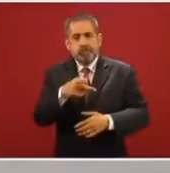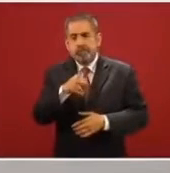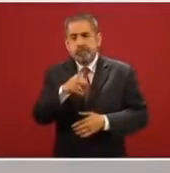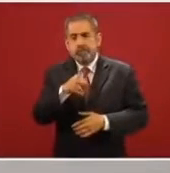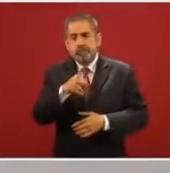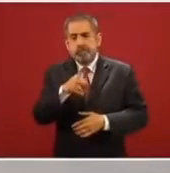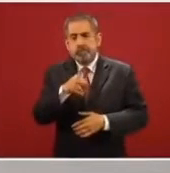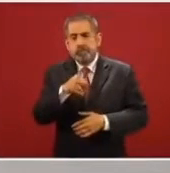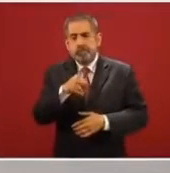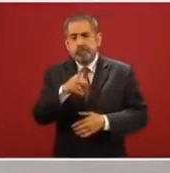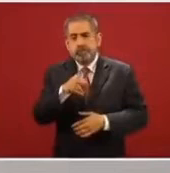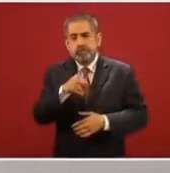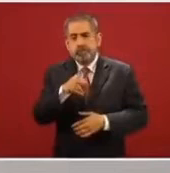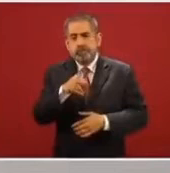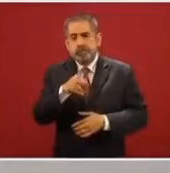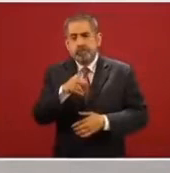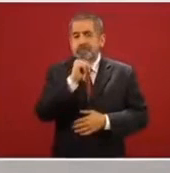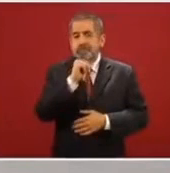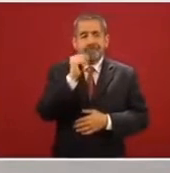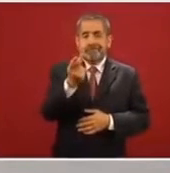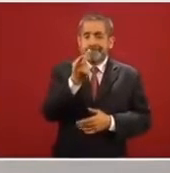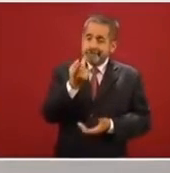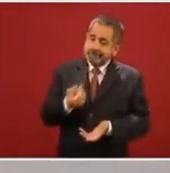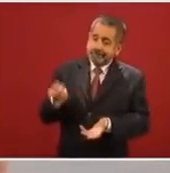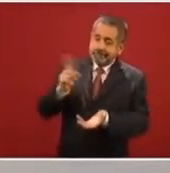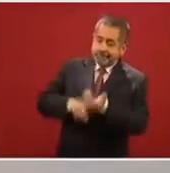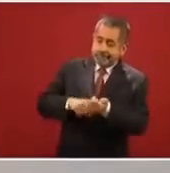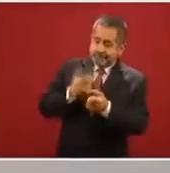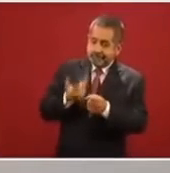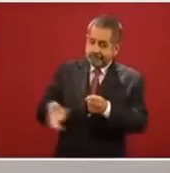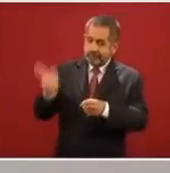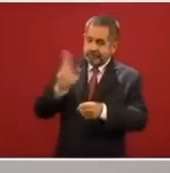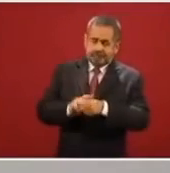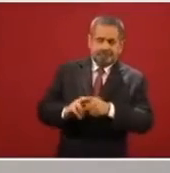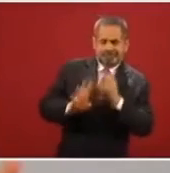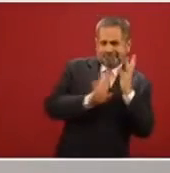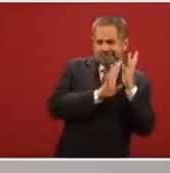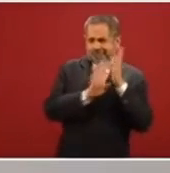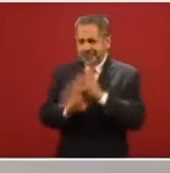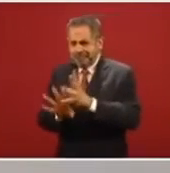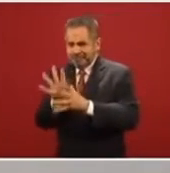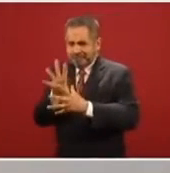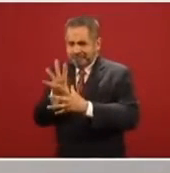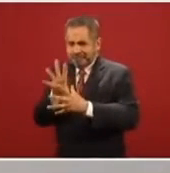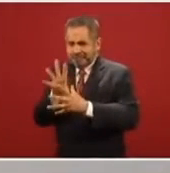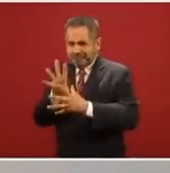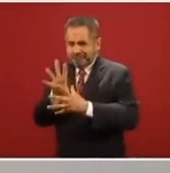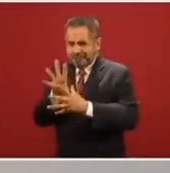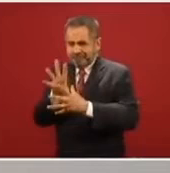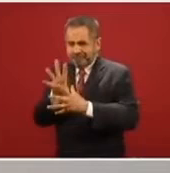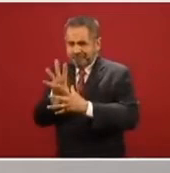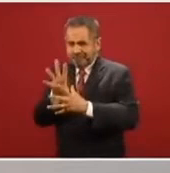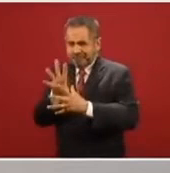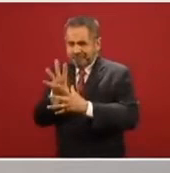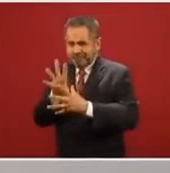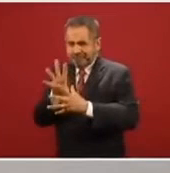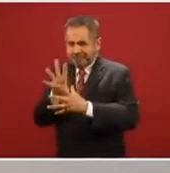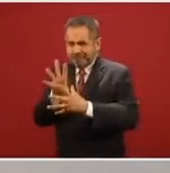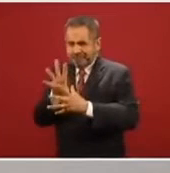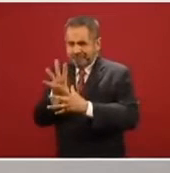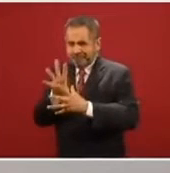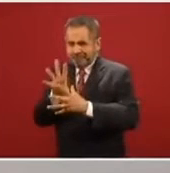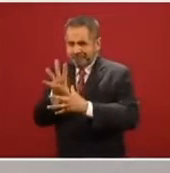salud with the units of health, con el volumen muchísimo mayor with the volume that